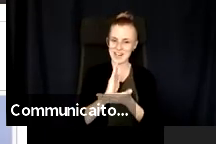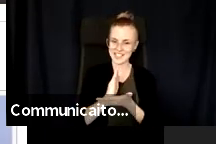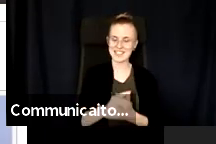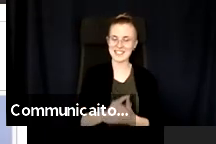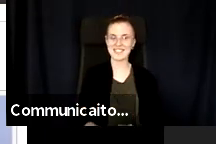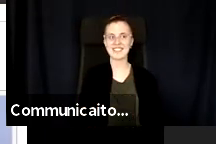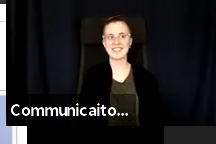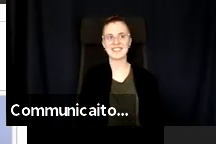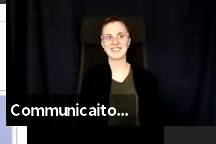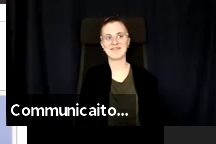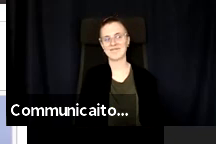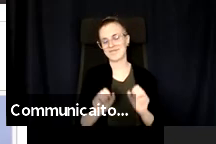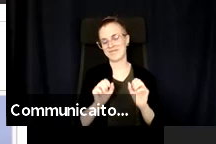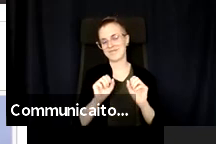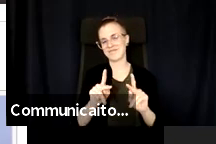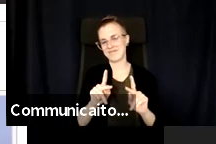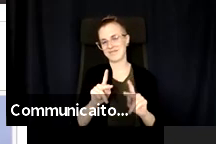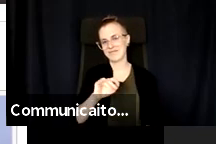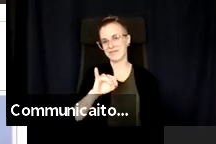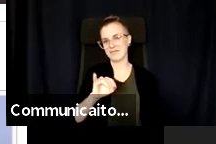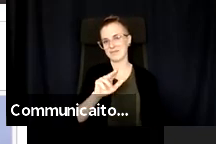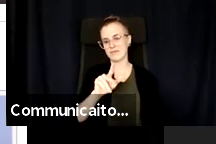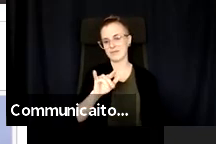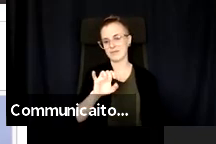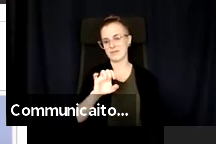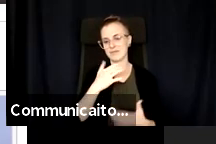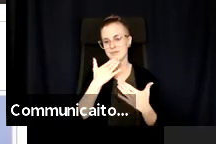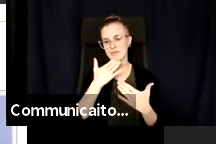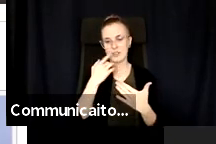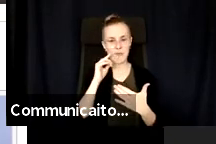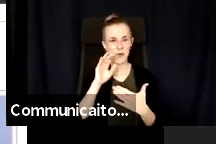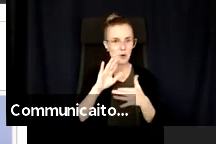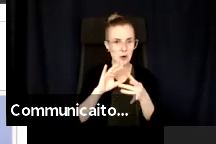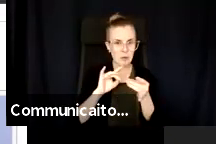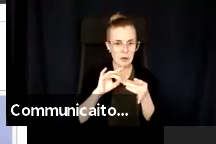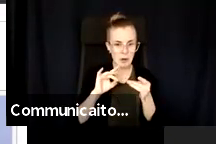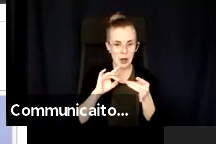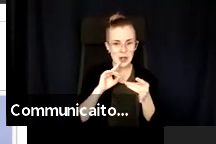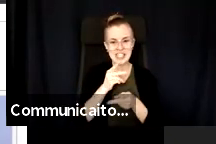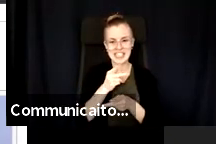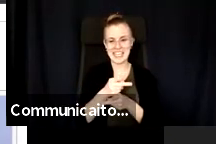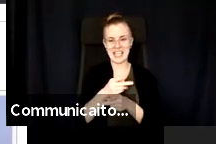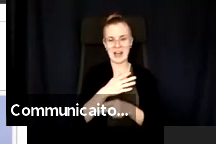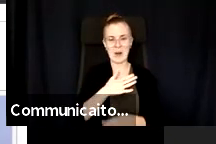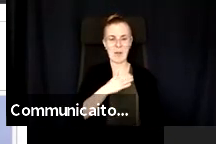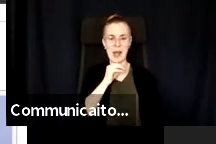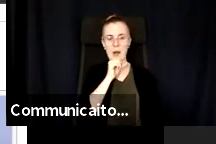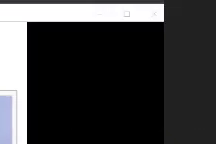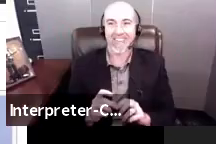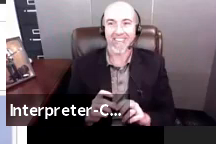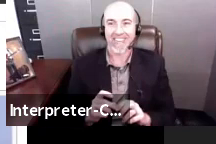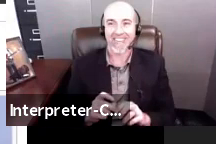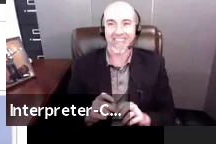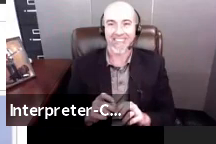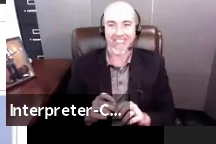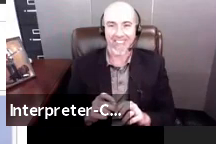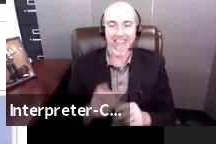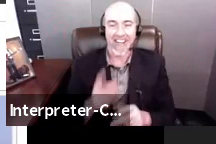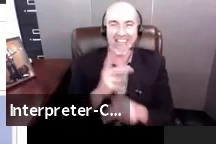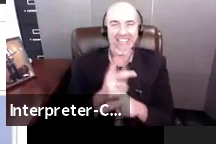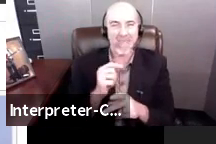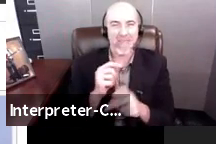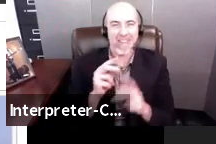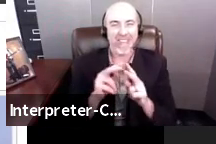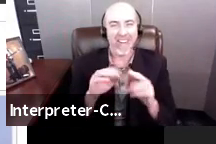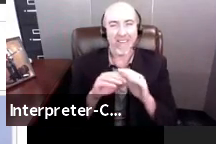All right, Julie, thank you very much for those remarks. Thank you for taking care of my old hometown and keeping it accessible.